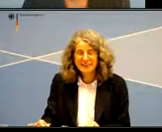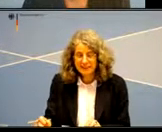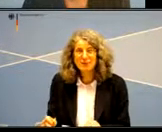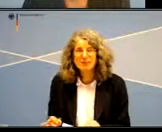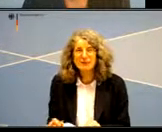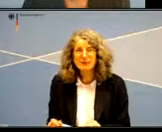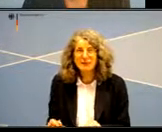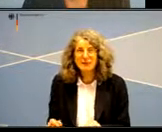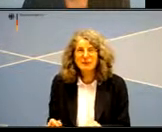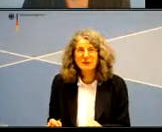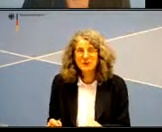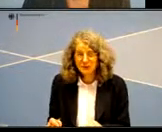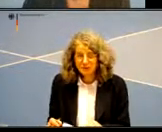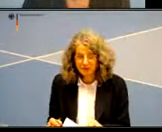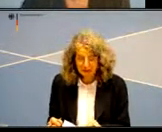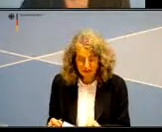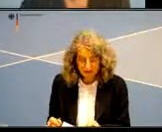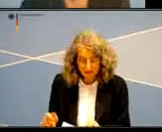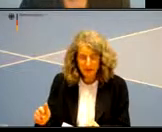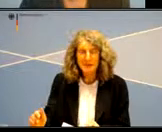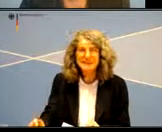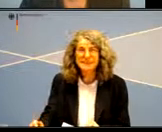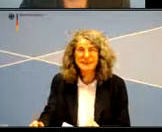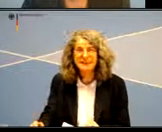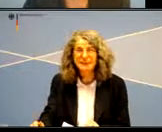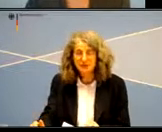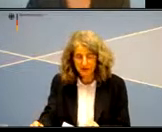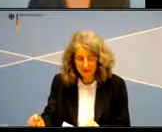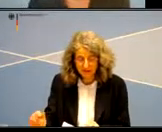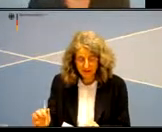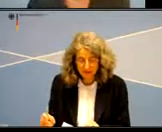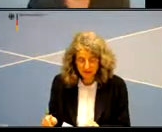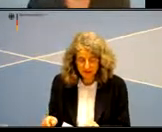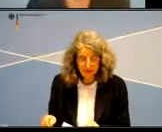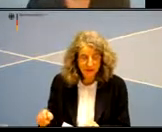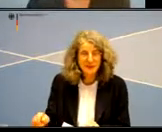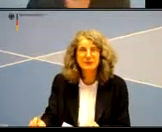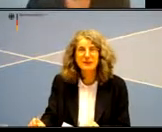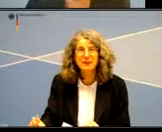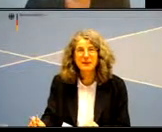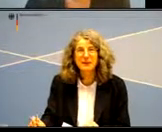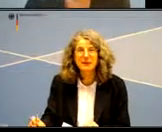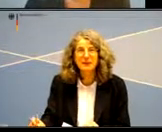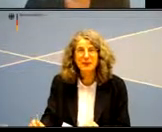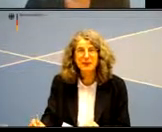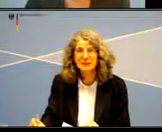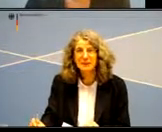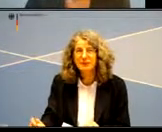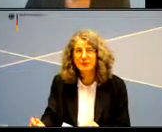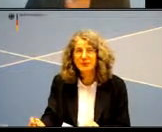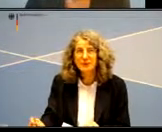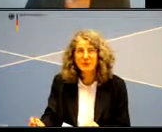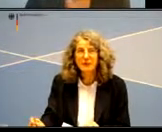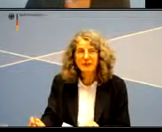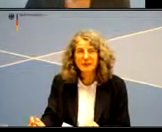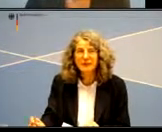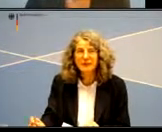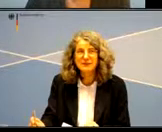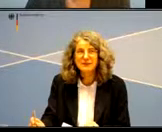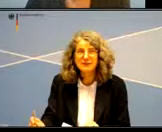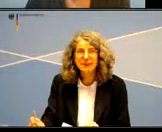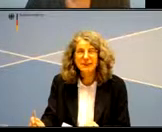and a warm welcome to all of you also from my side and of course also to the speakers. We will have a very distinguished panel,